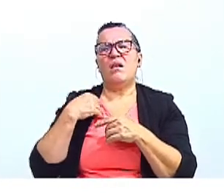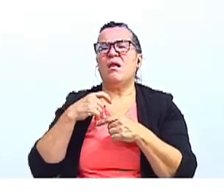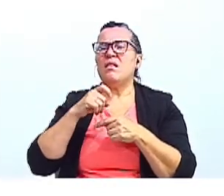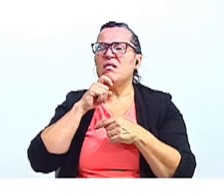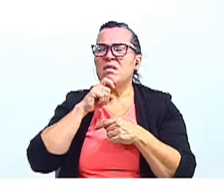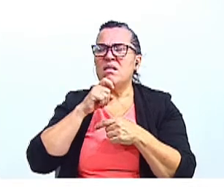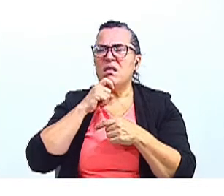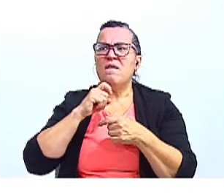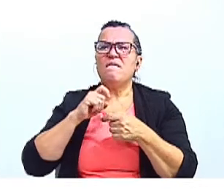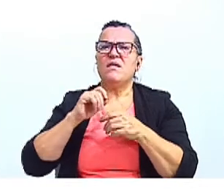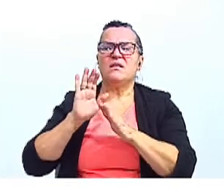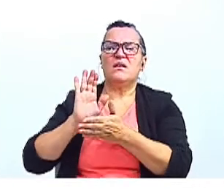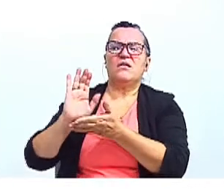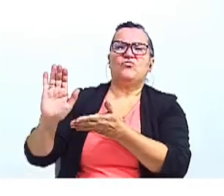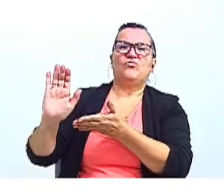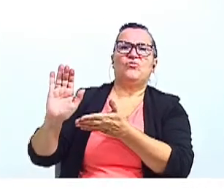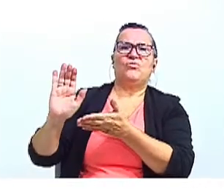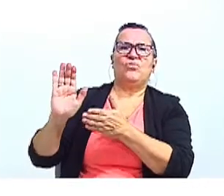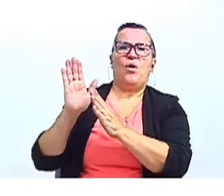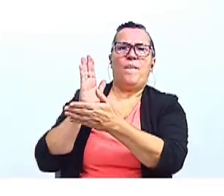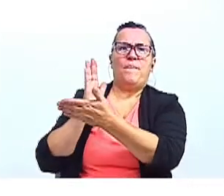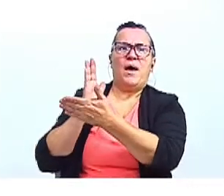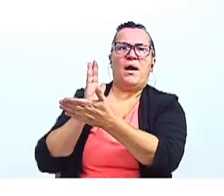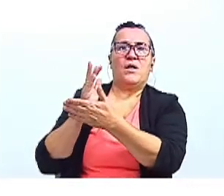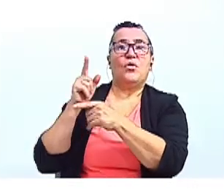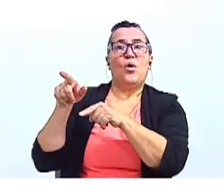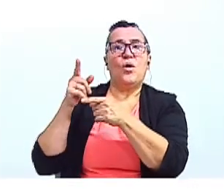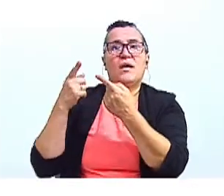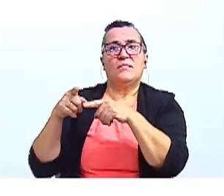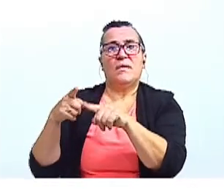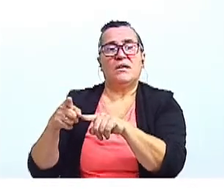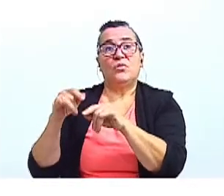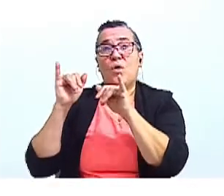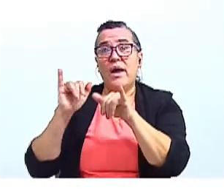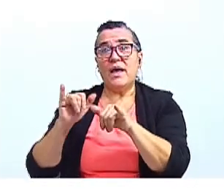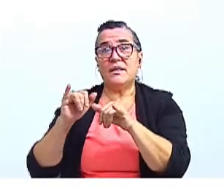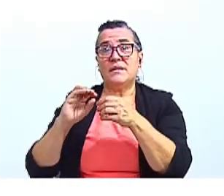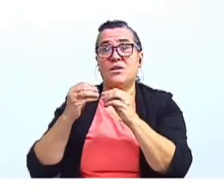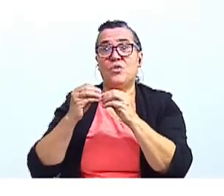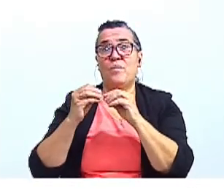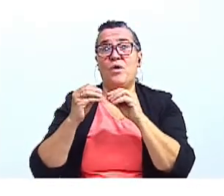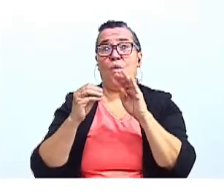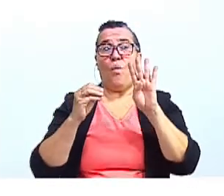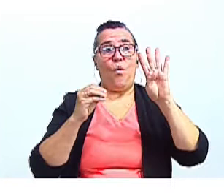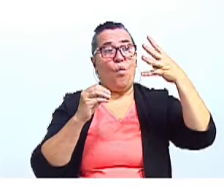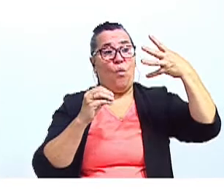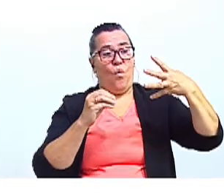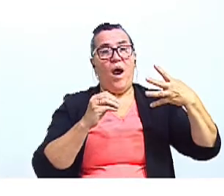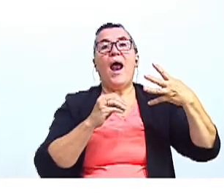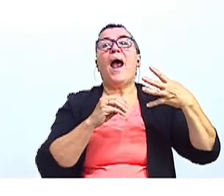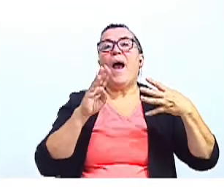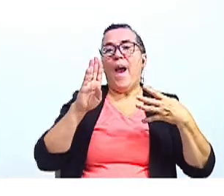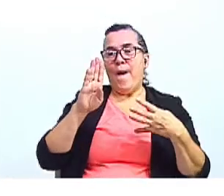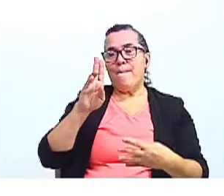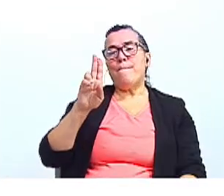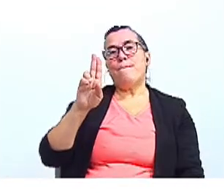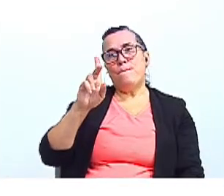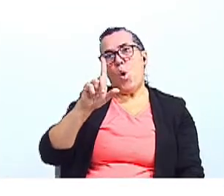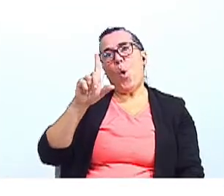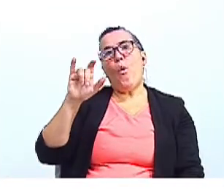time stopping what is happening to them. This is word number 4, bullying.